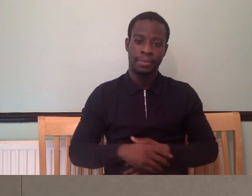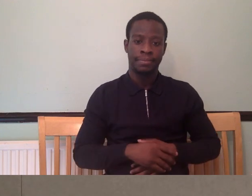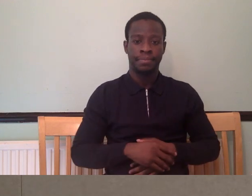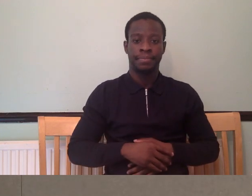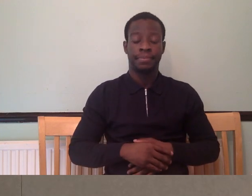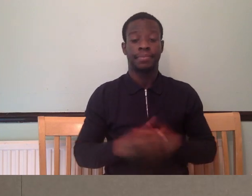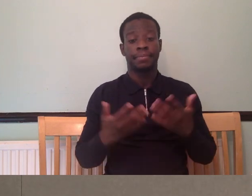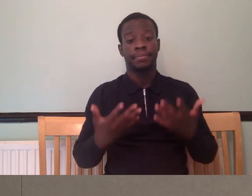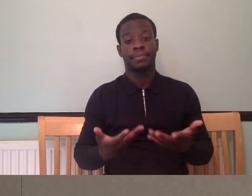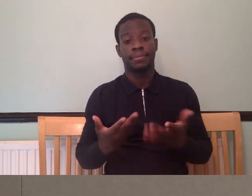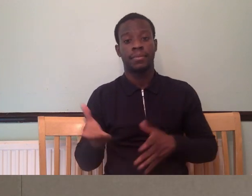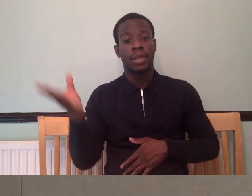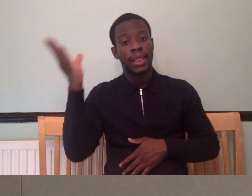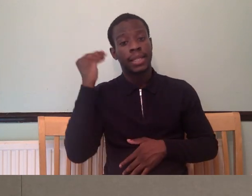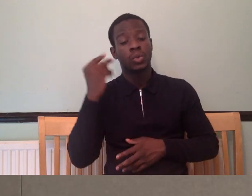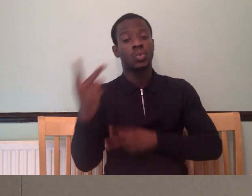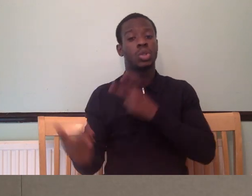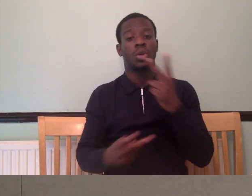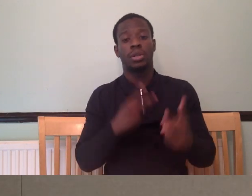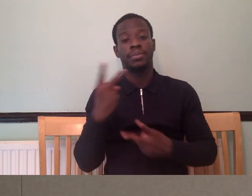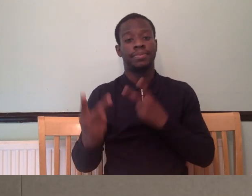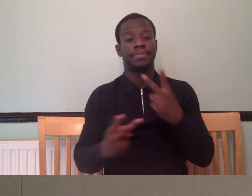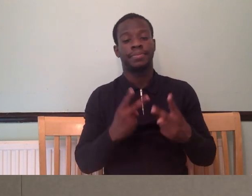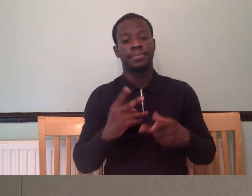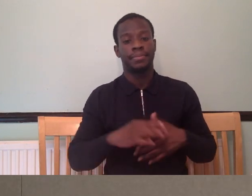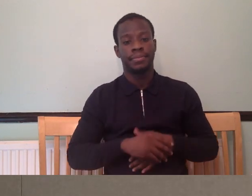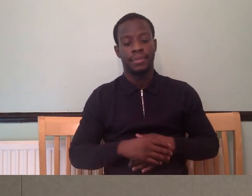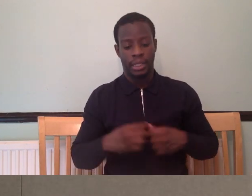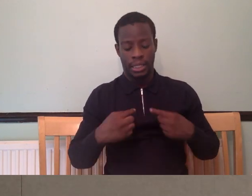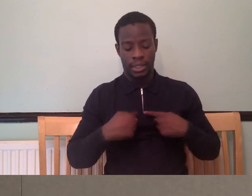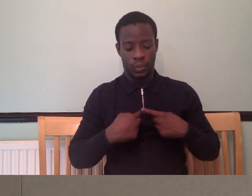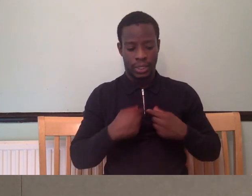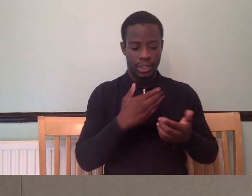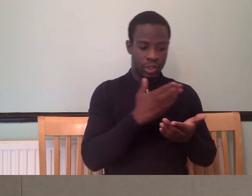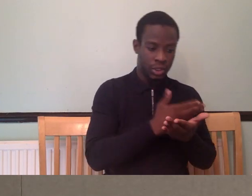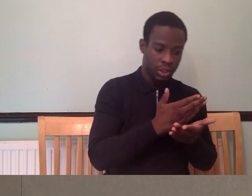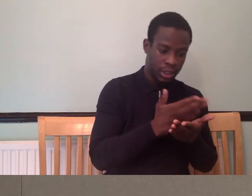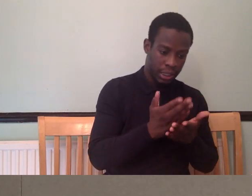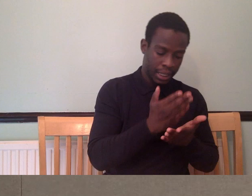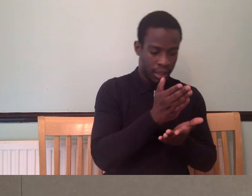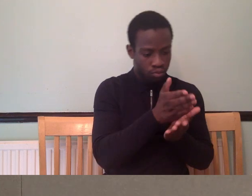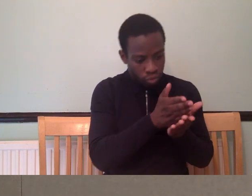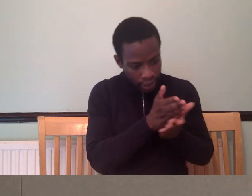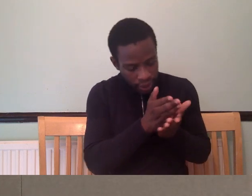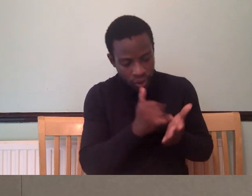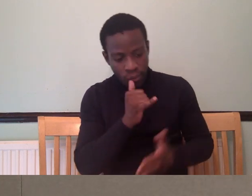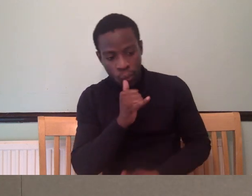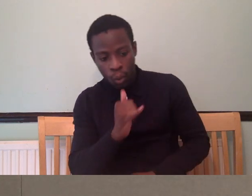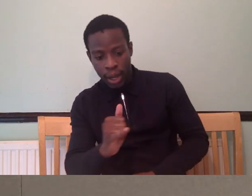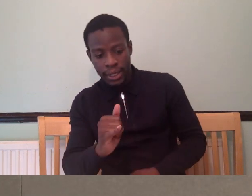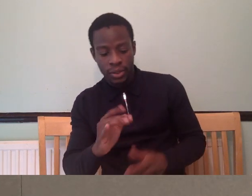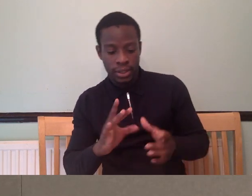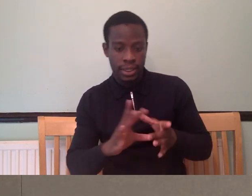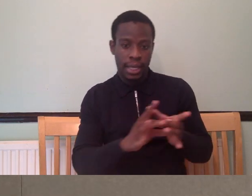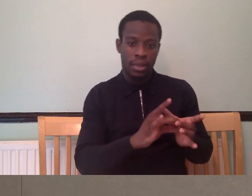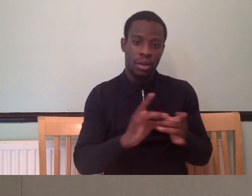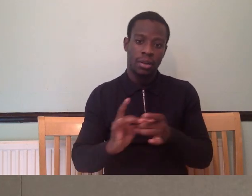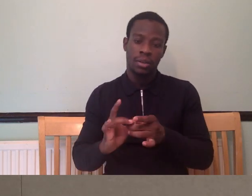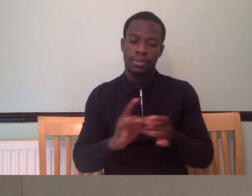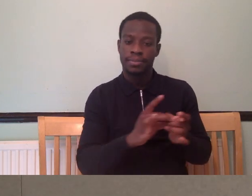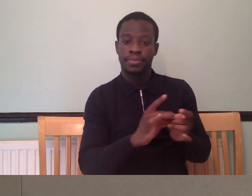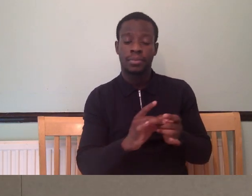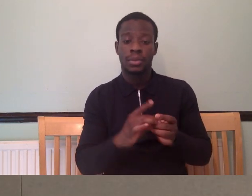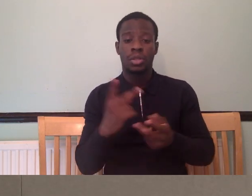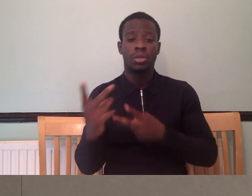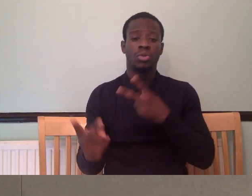We're going to listen to a song as we share this bread and wine together. The song will